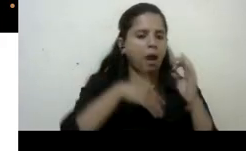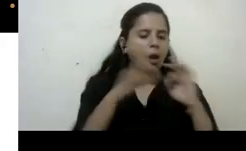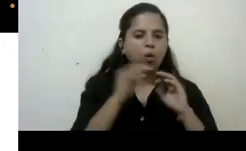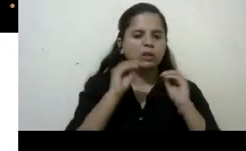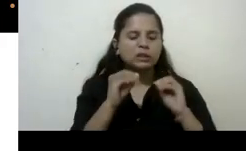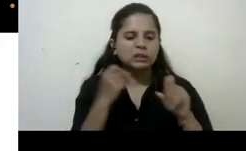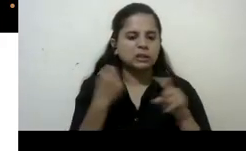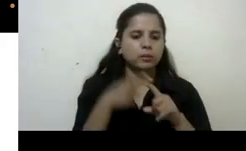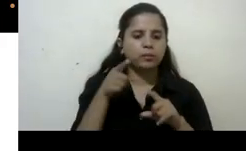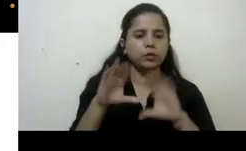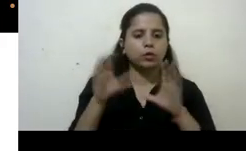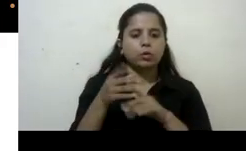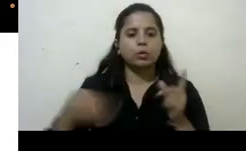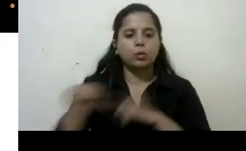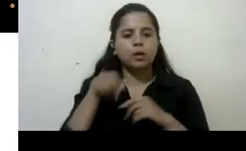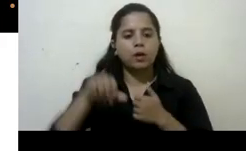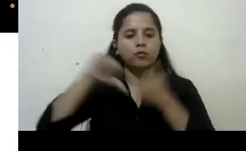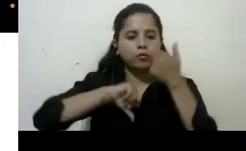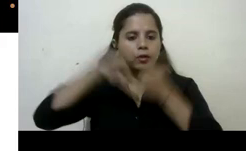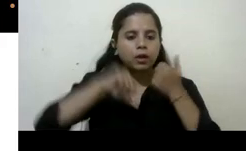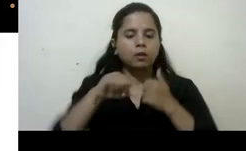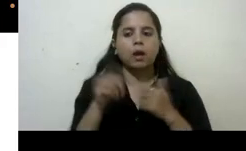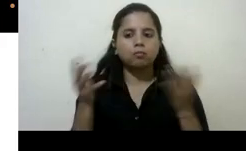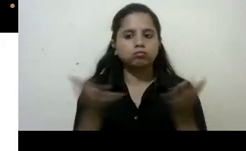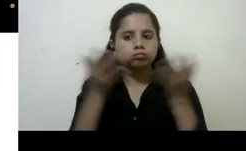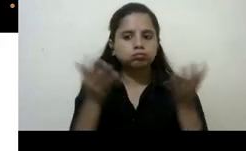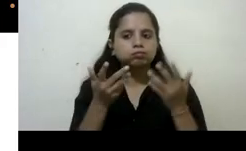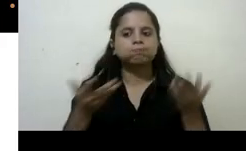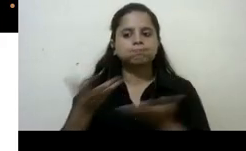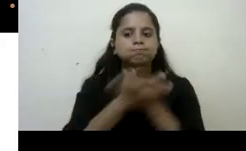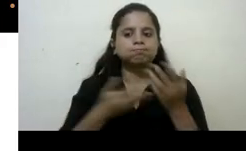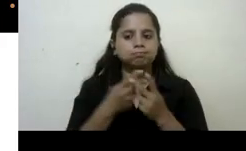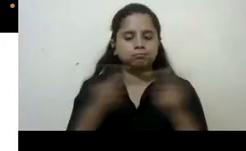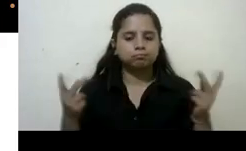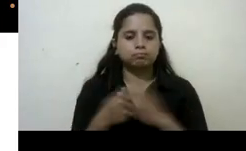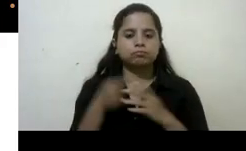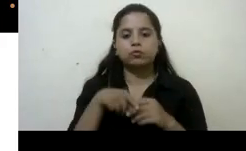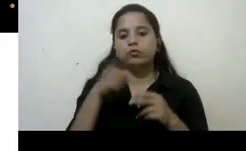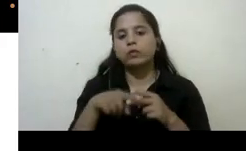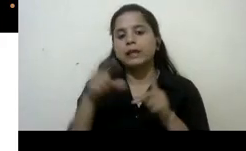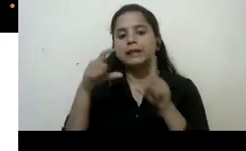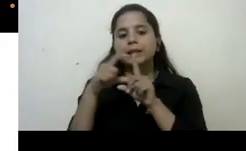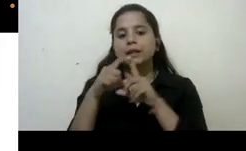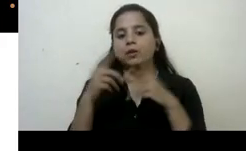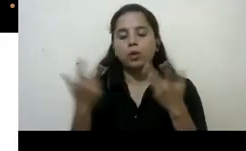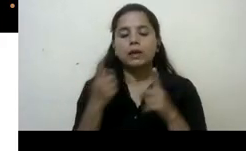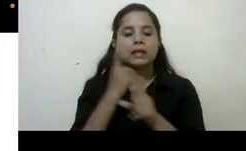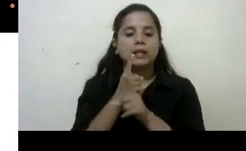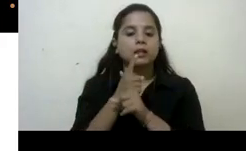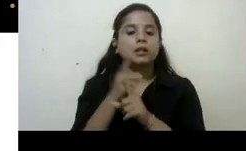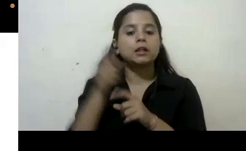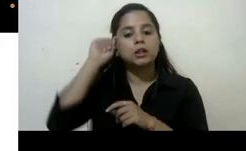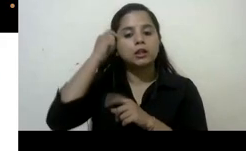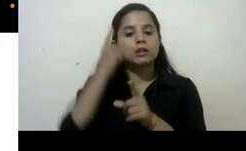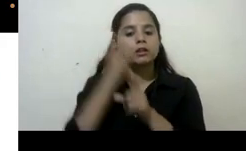The group offers constructive feedback and words of encouragement. And the final is D, English teachers